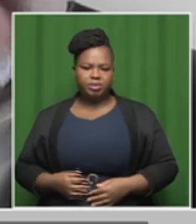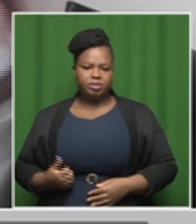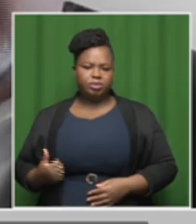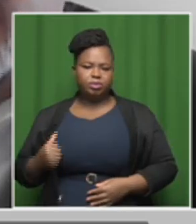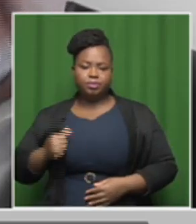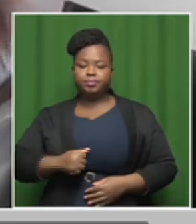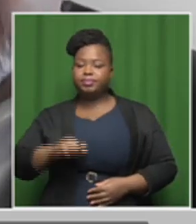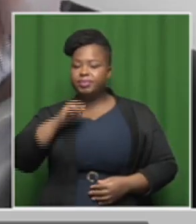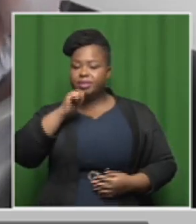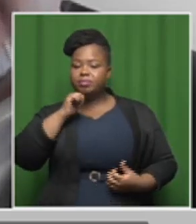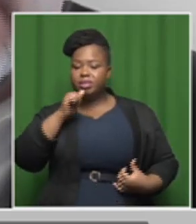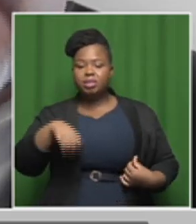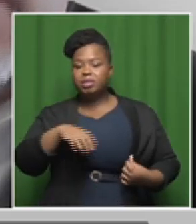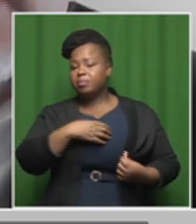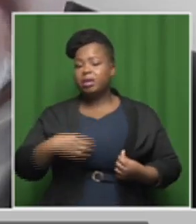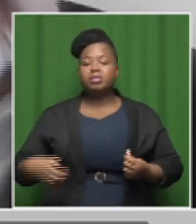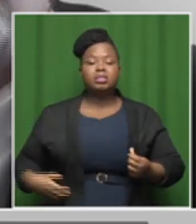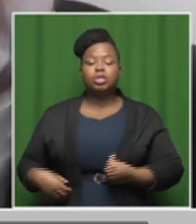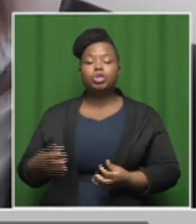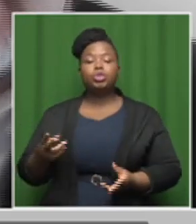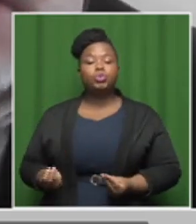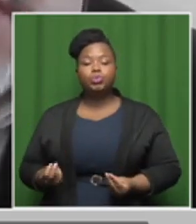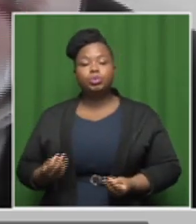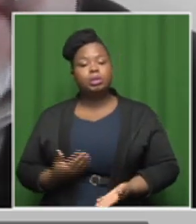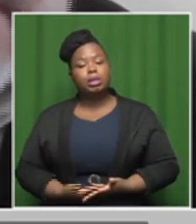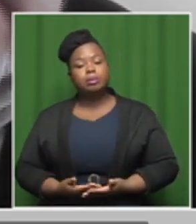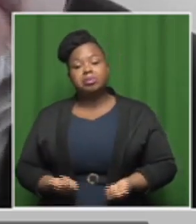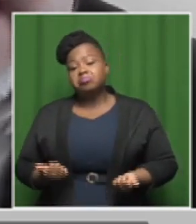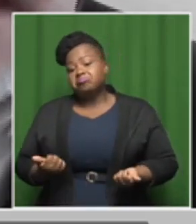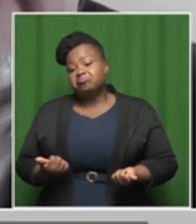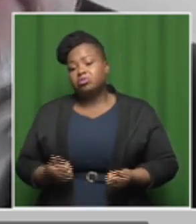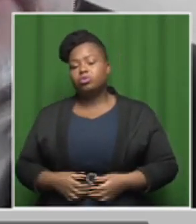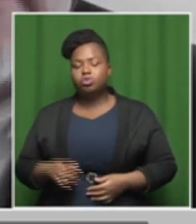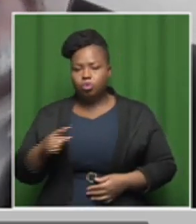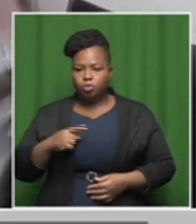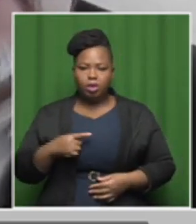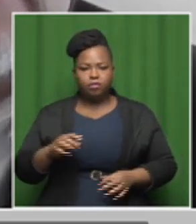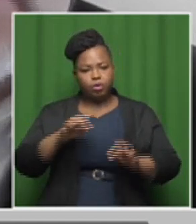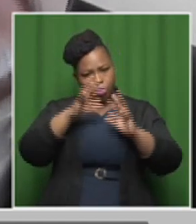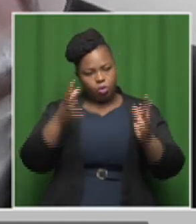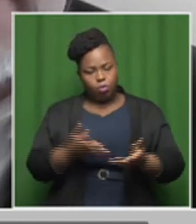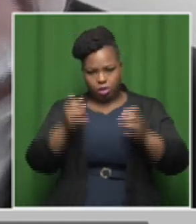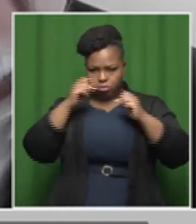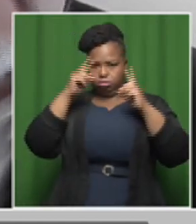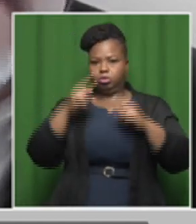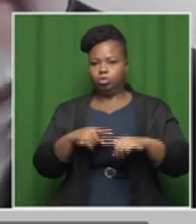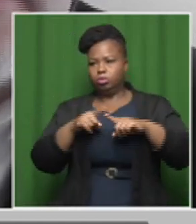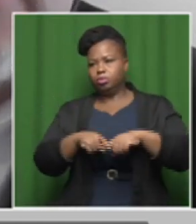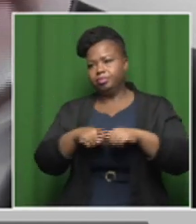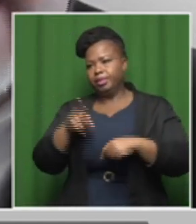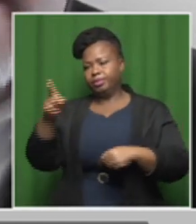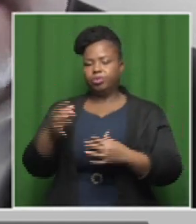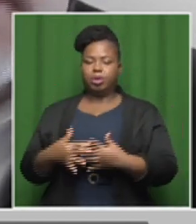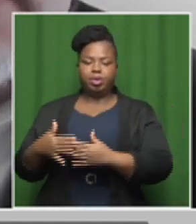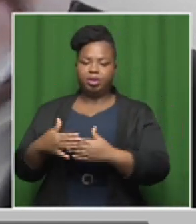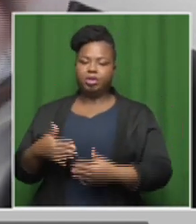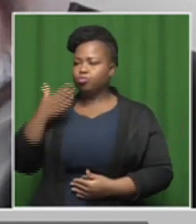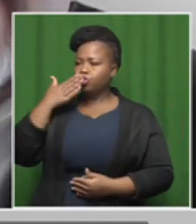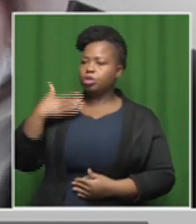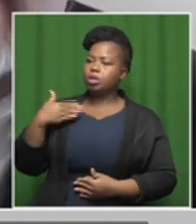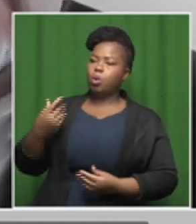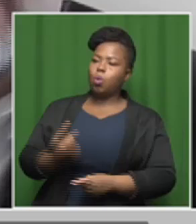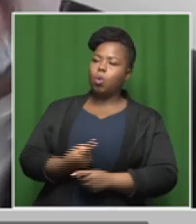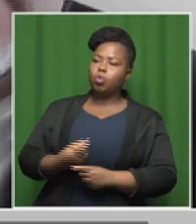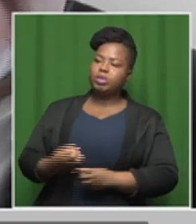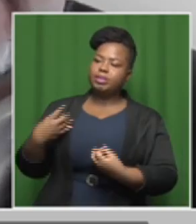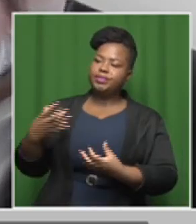American administration. Yeah. Maybe it's good because it's a wake up for the rest of the world not to be so dependent on handouts.